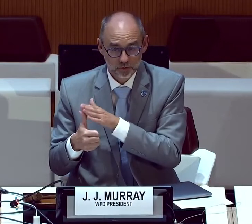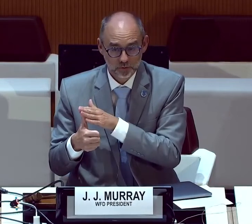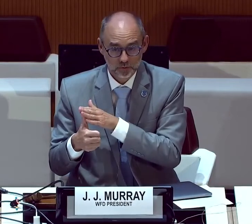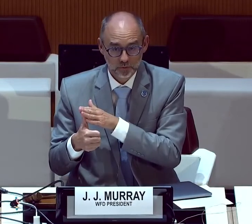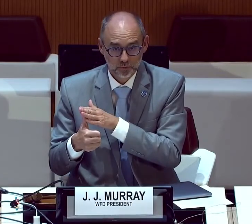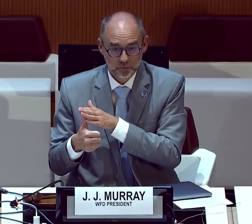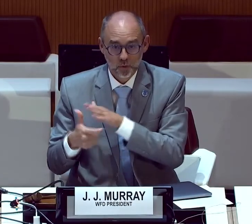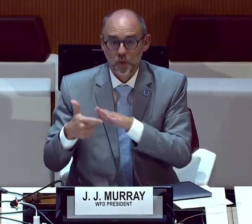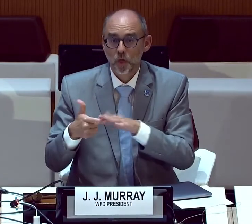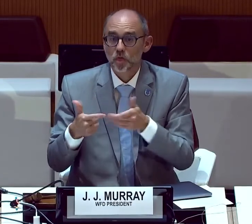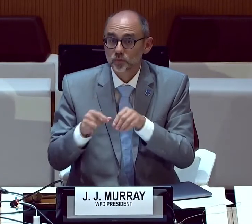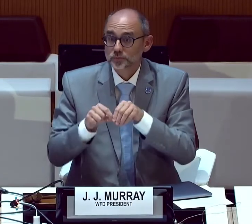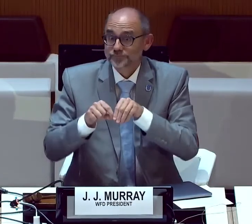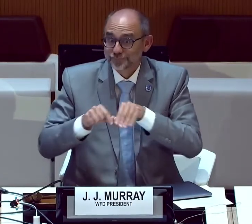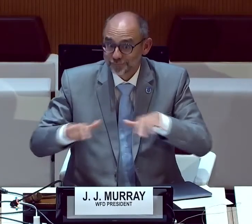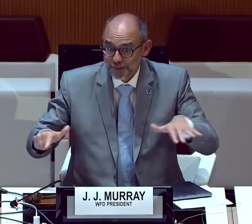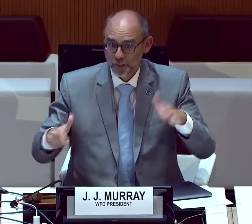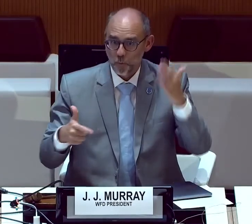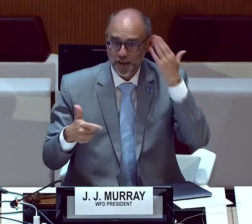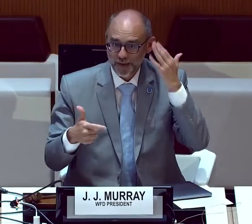recognition of a country's sign language.